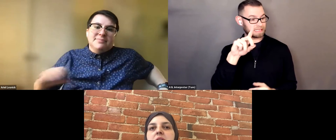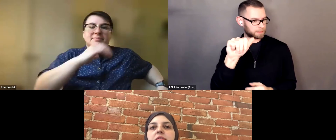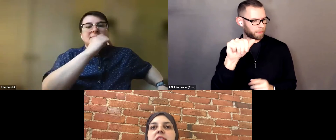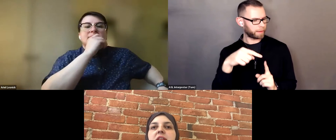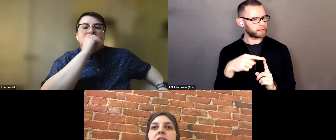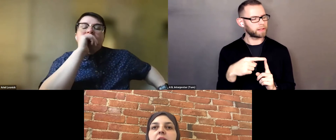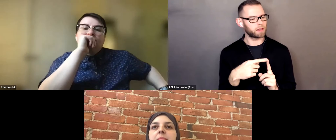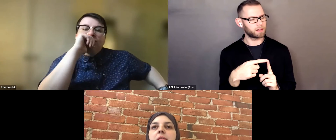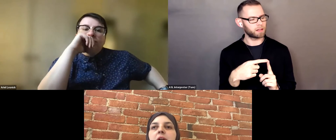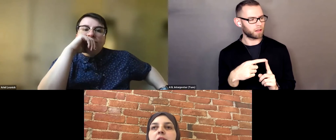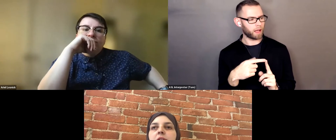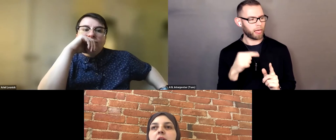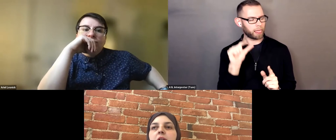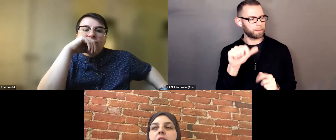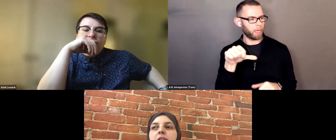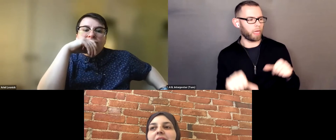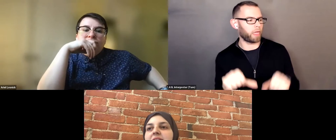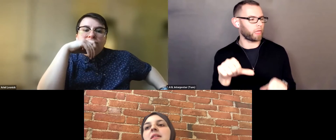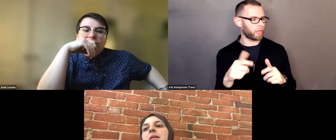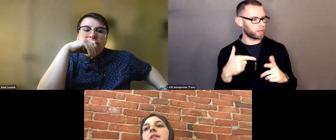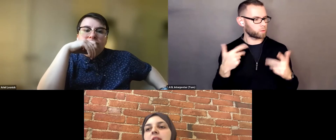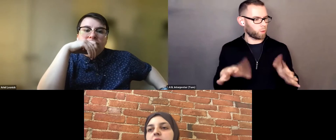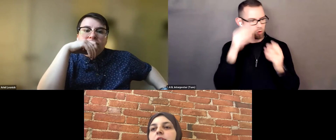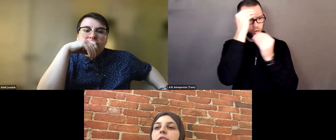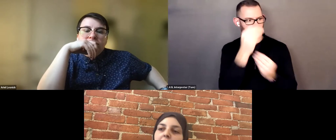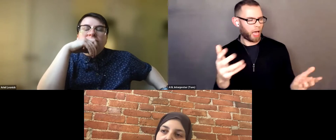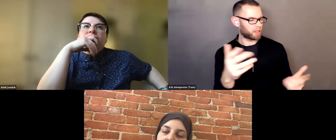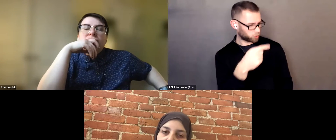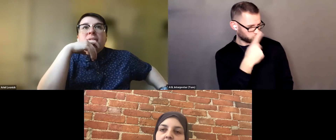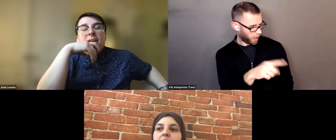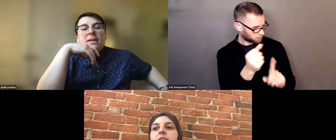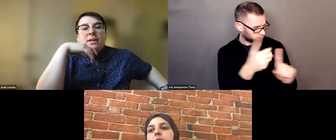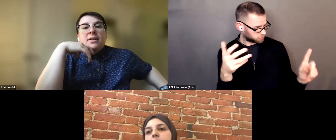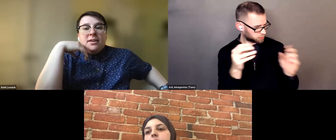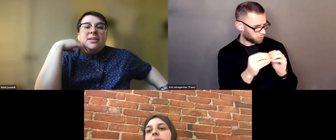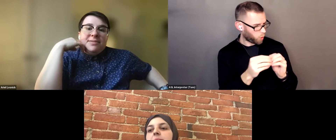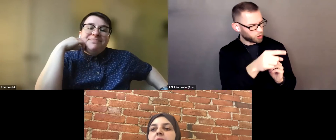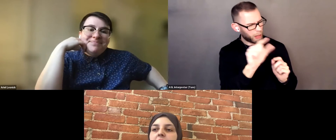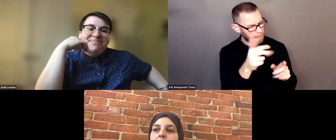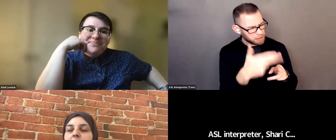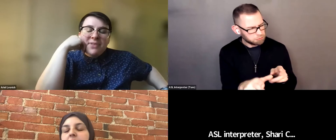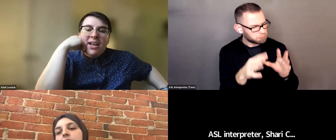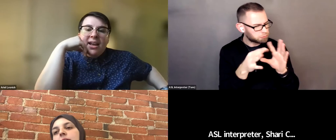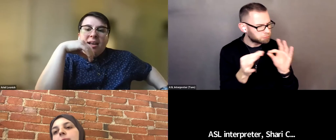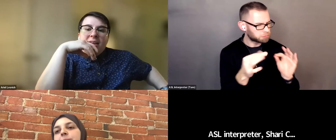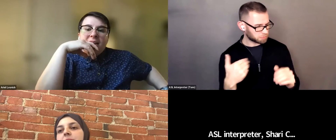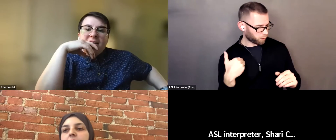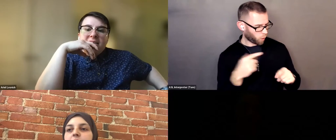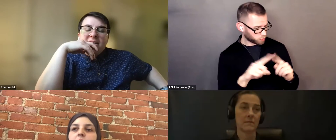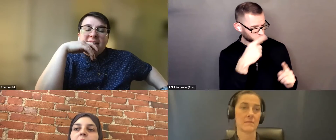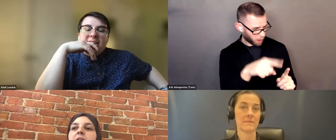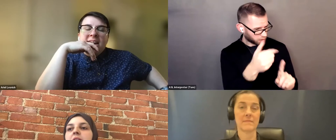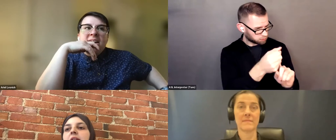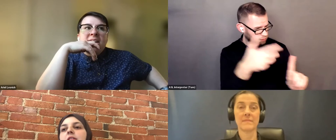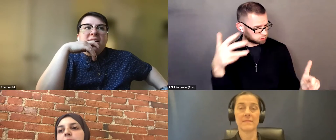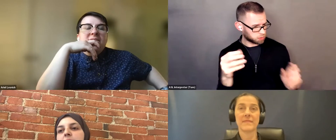the rest of us insight about kind of that stigma that does occur? You kind of hinted at it too a little bit, but can you maybe, if